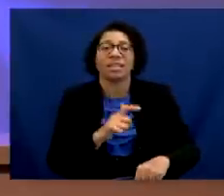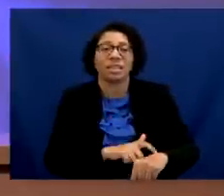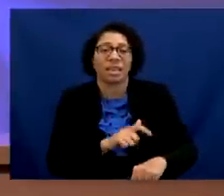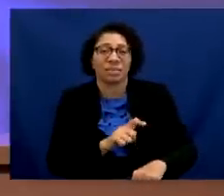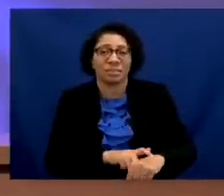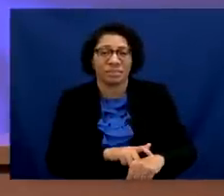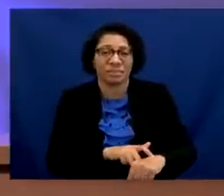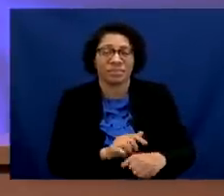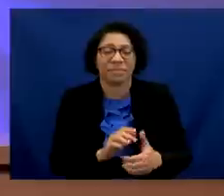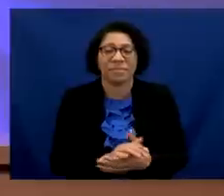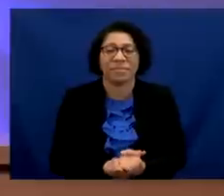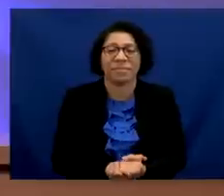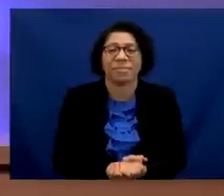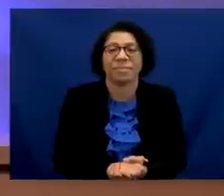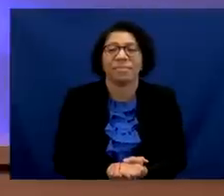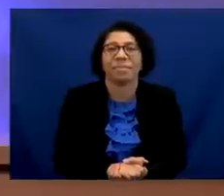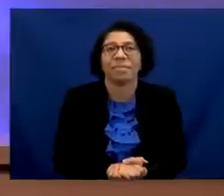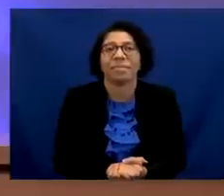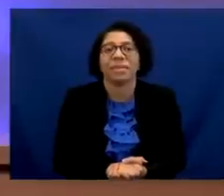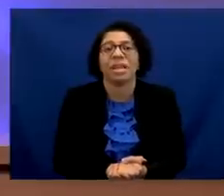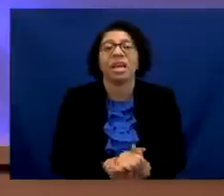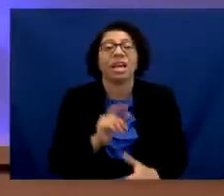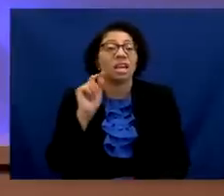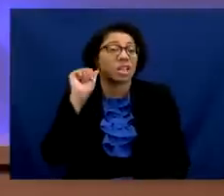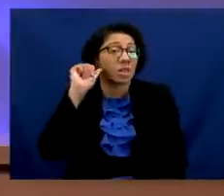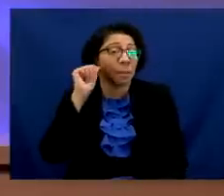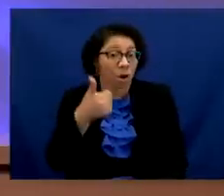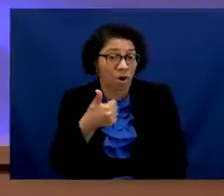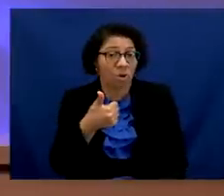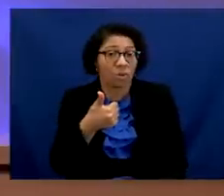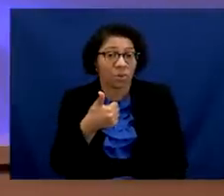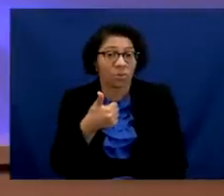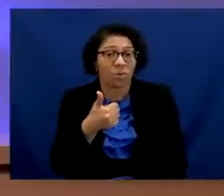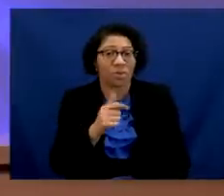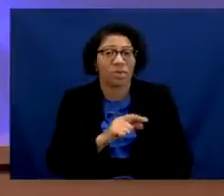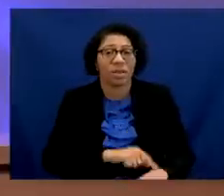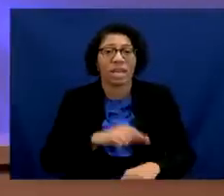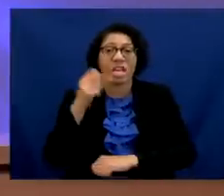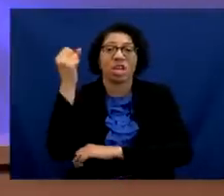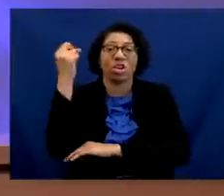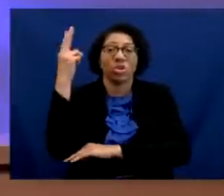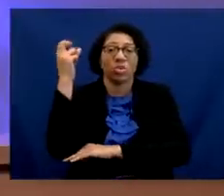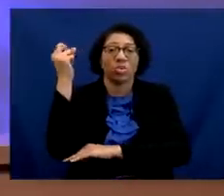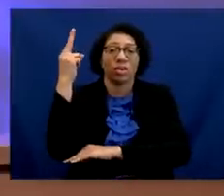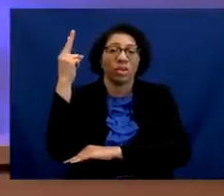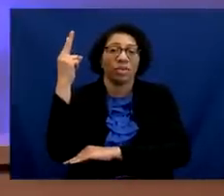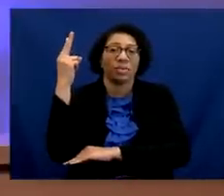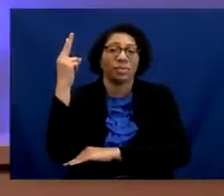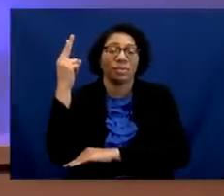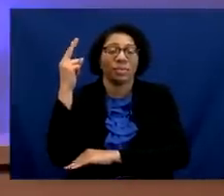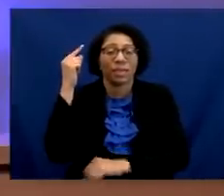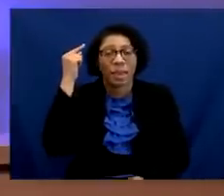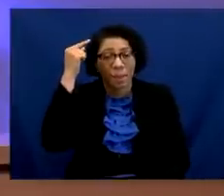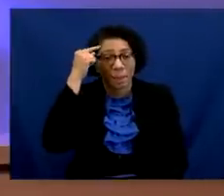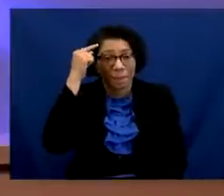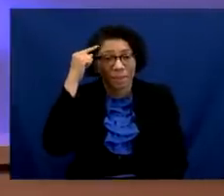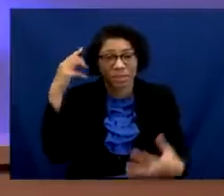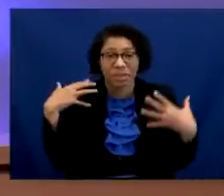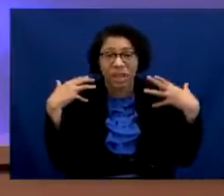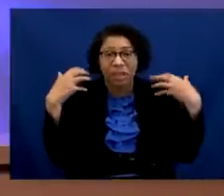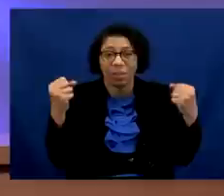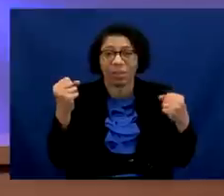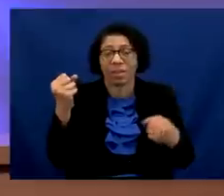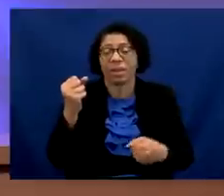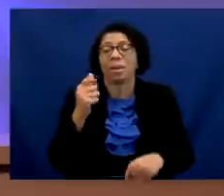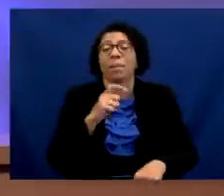But because of the holidays, she's going to move it to tomorrow. So tomorrow at noon, we'll have our mental health moment. And we invite you to share with us.